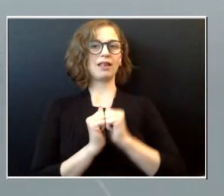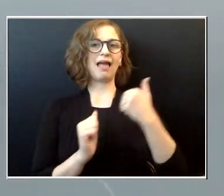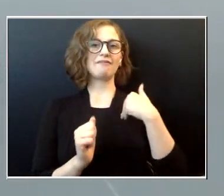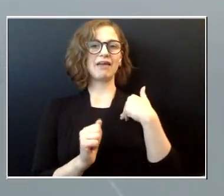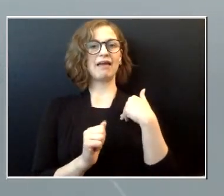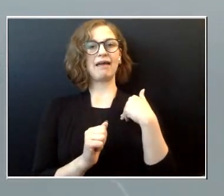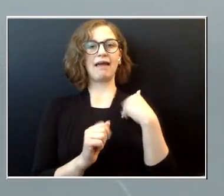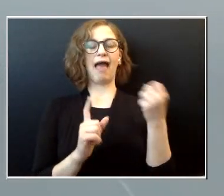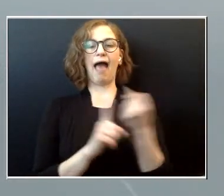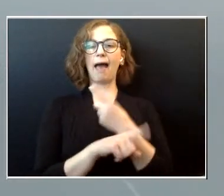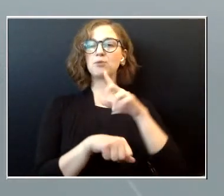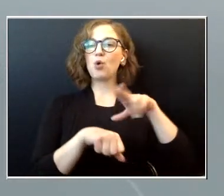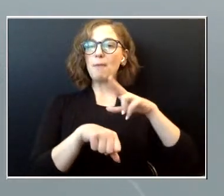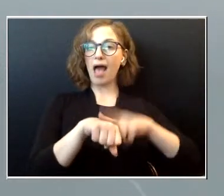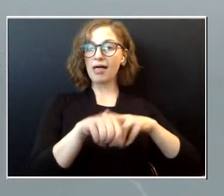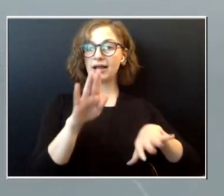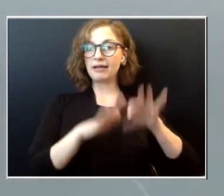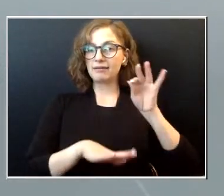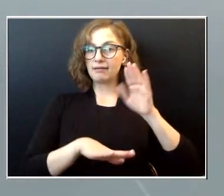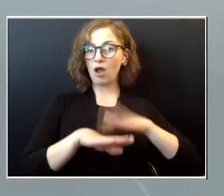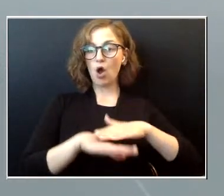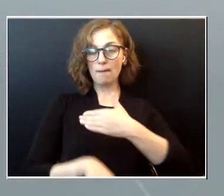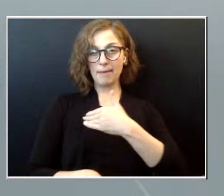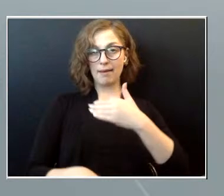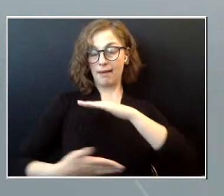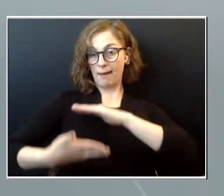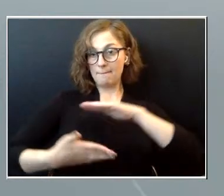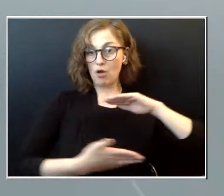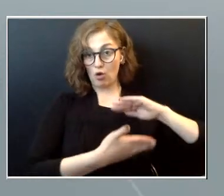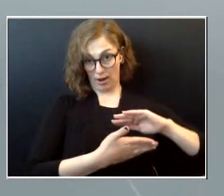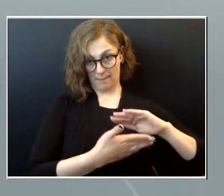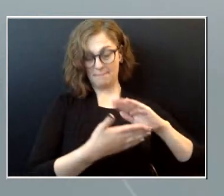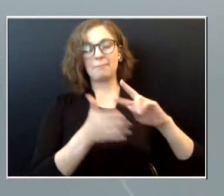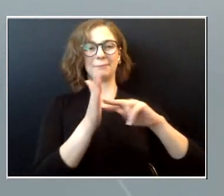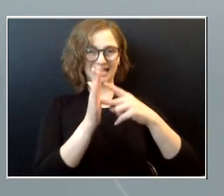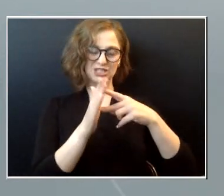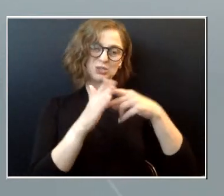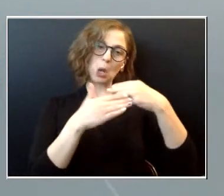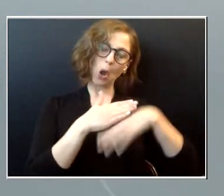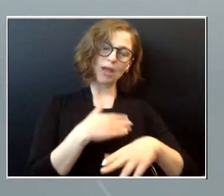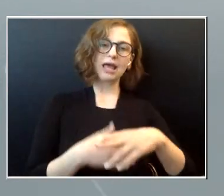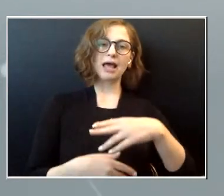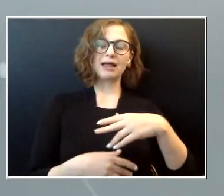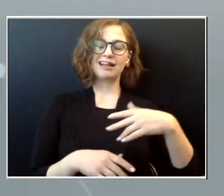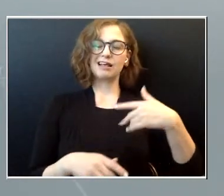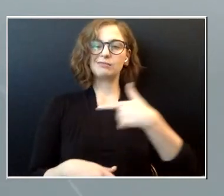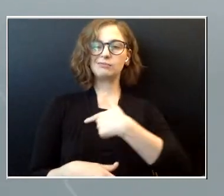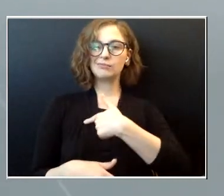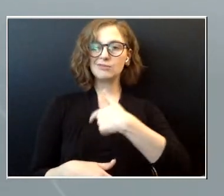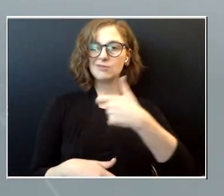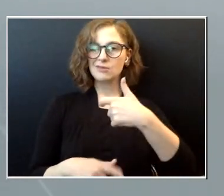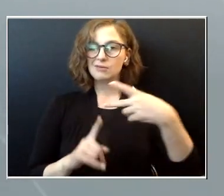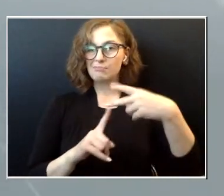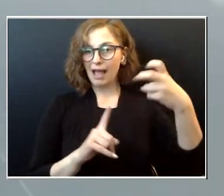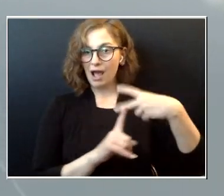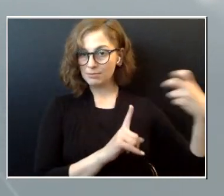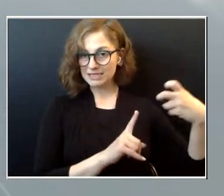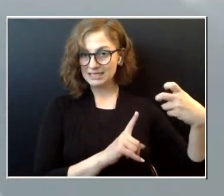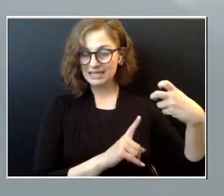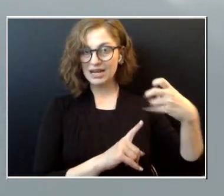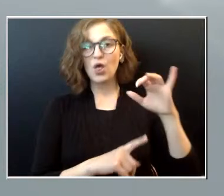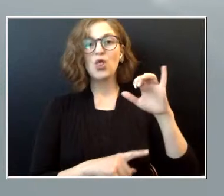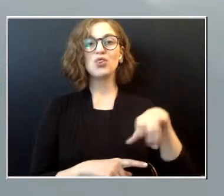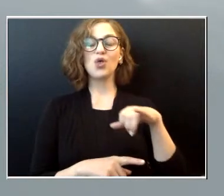detected on a mammogram and going in and get a needle biopsy. Those needles are what we call large bore,